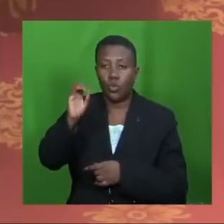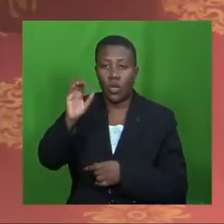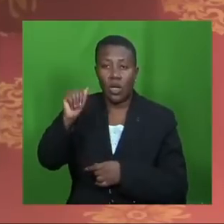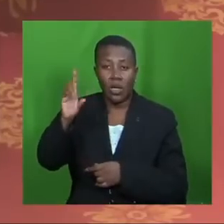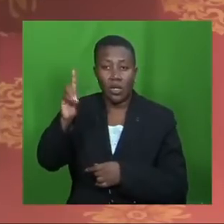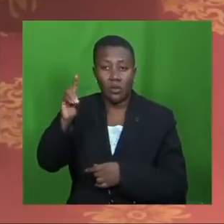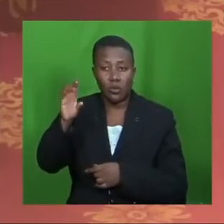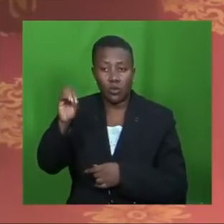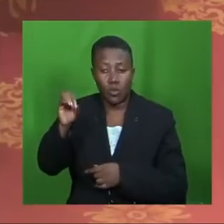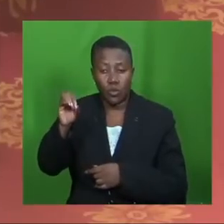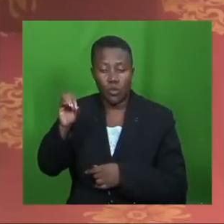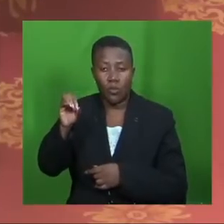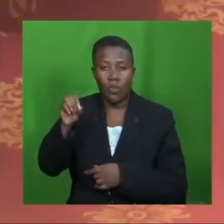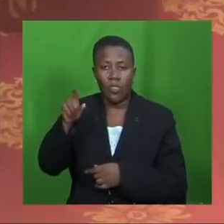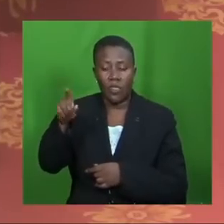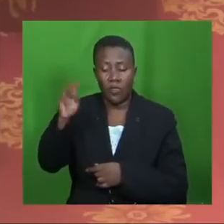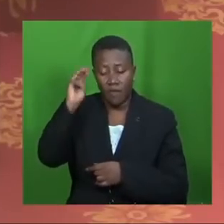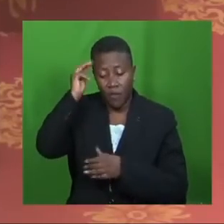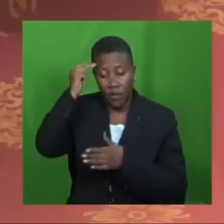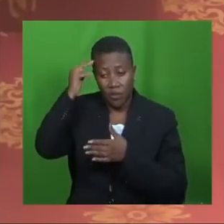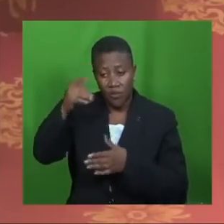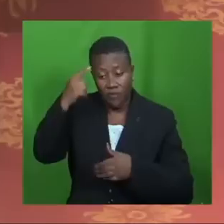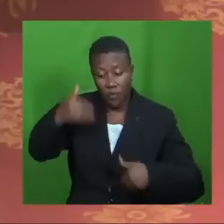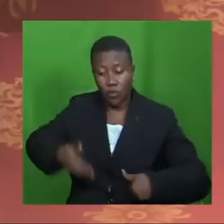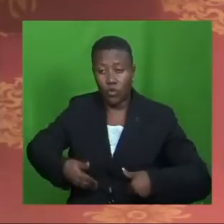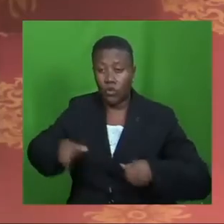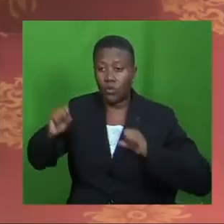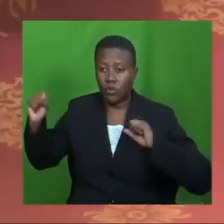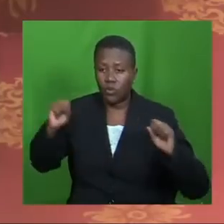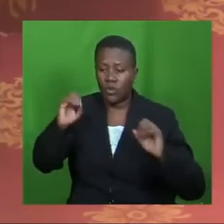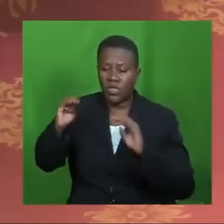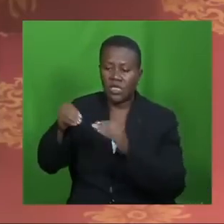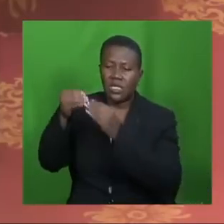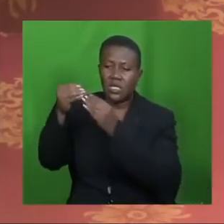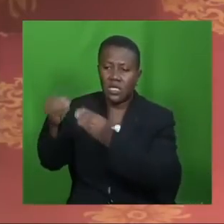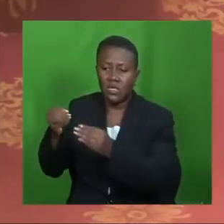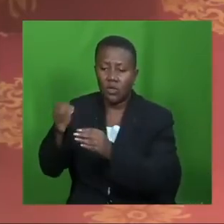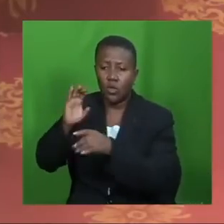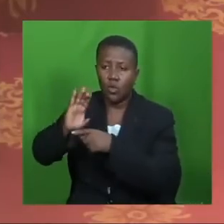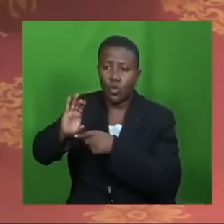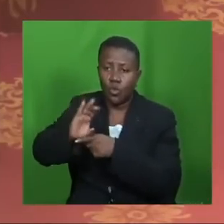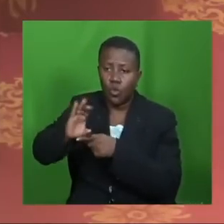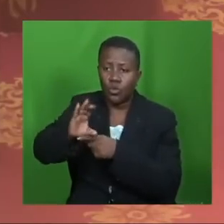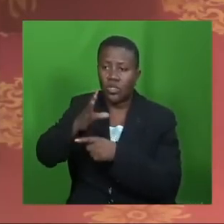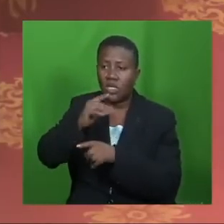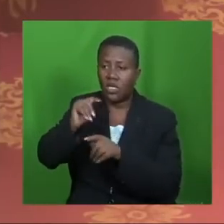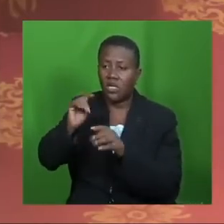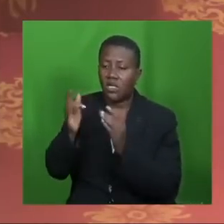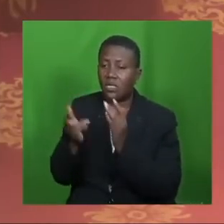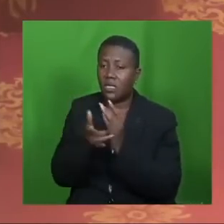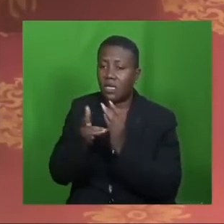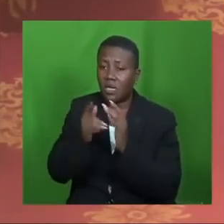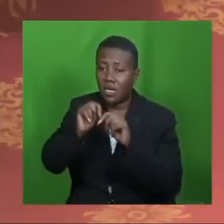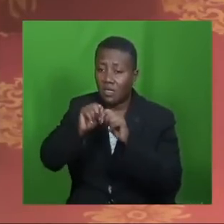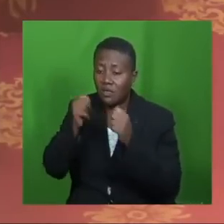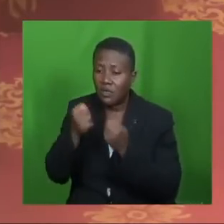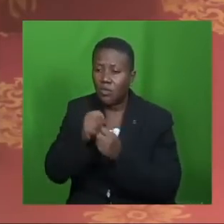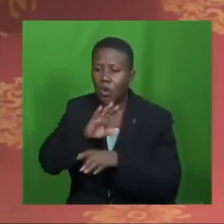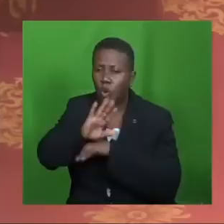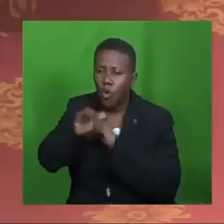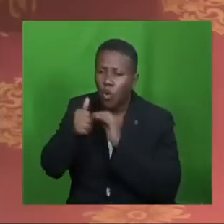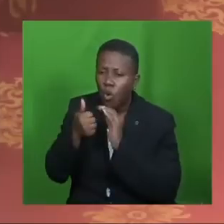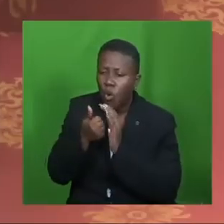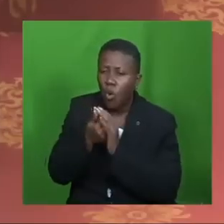Ministry of Youth and Sports offered the coach and the technical team all the needed support to aid their work. Part of this was the ministry's